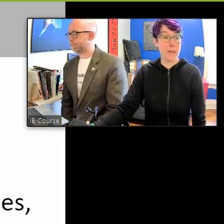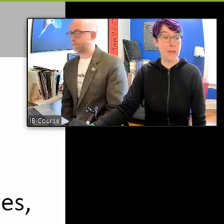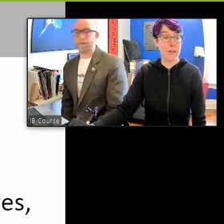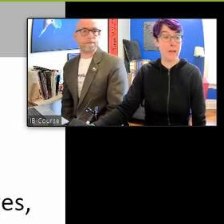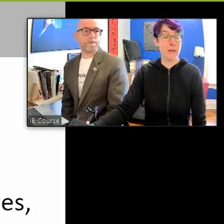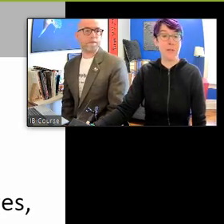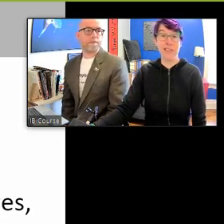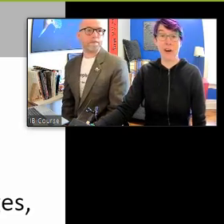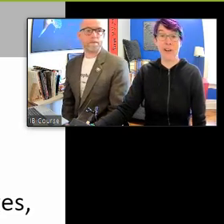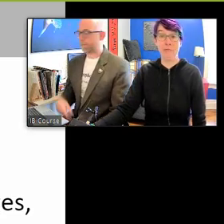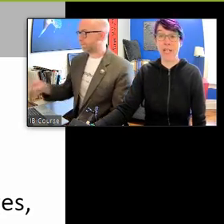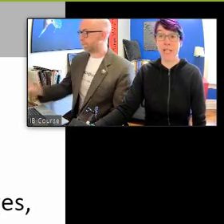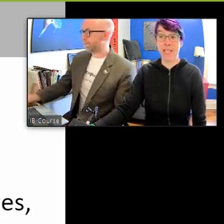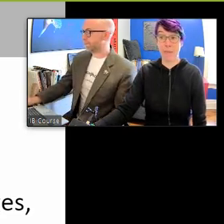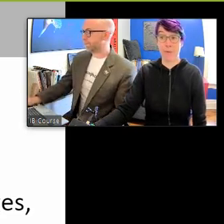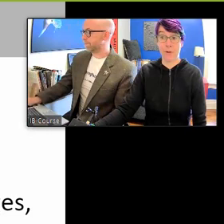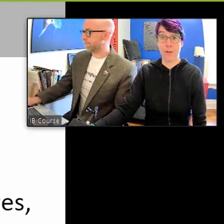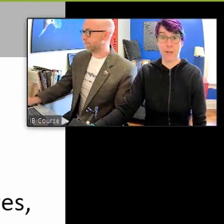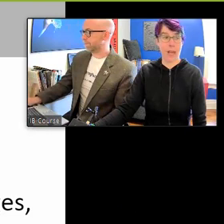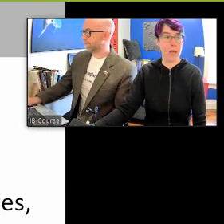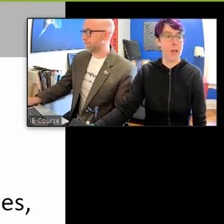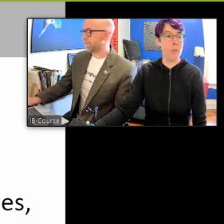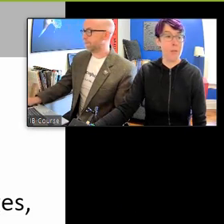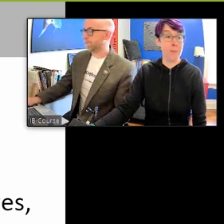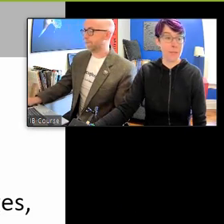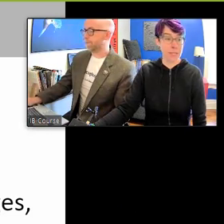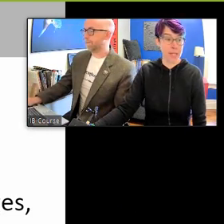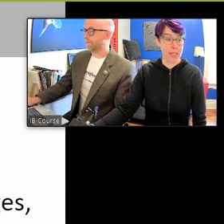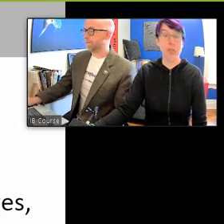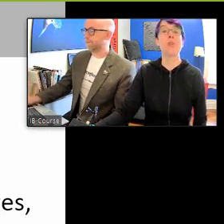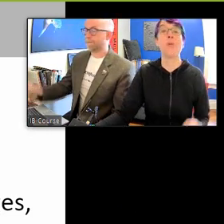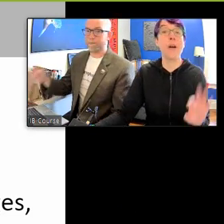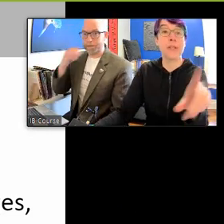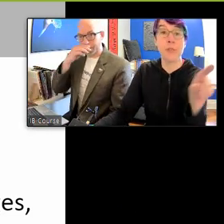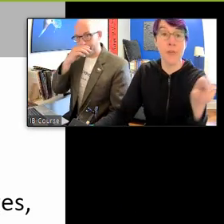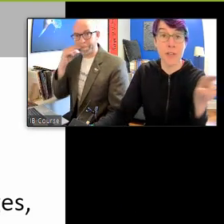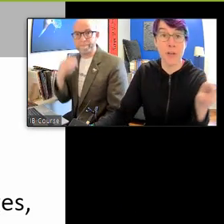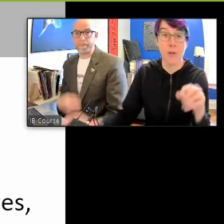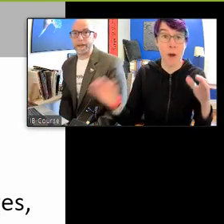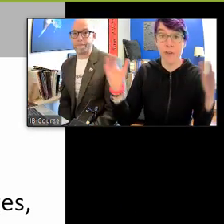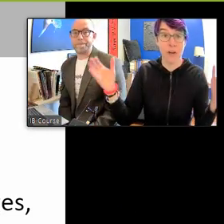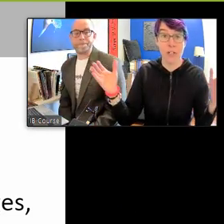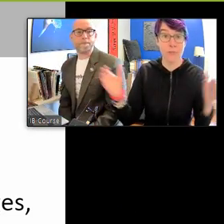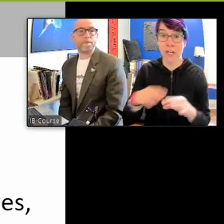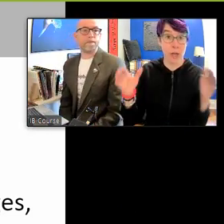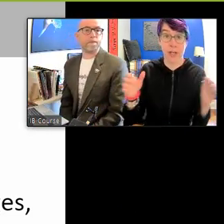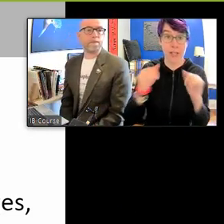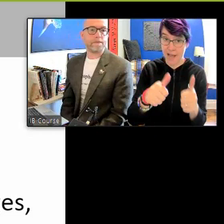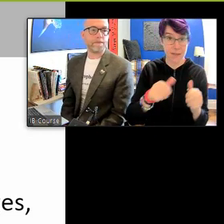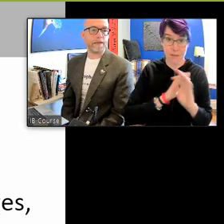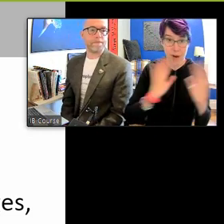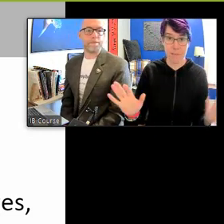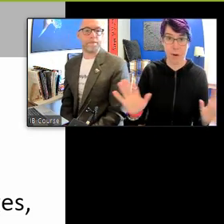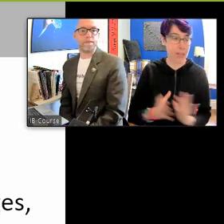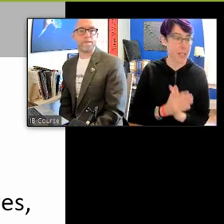about starting really simple? Okay. We might predict, some of your things are good. Wider functional range, good,